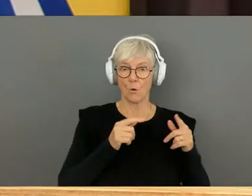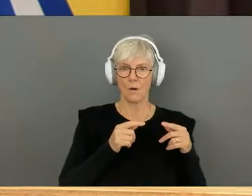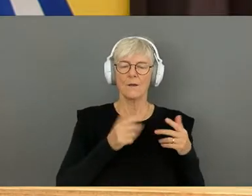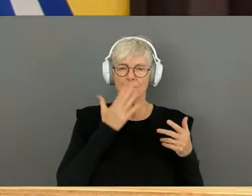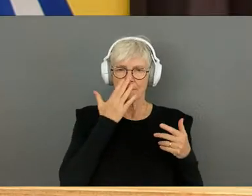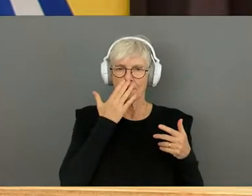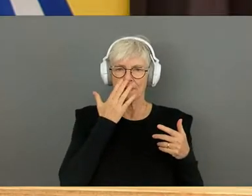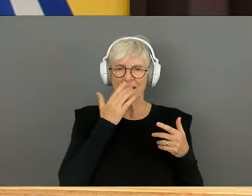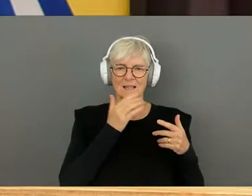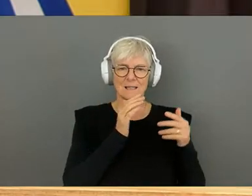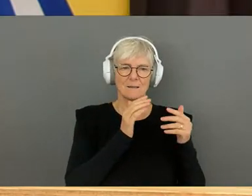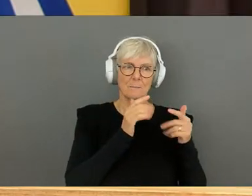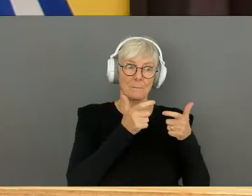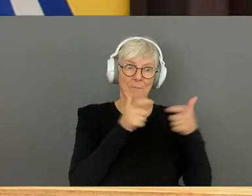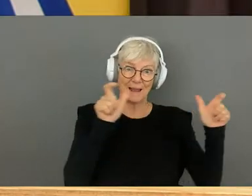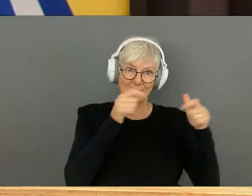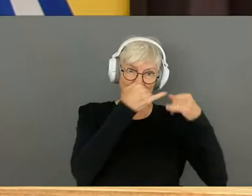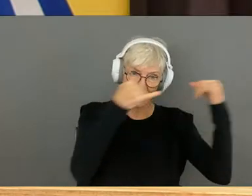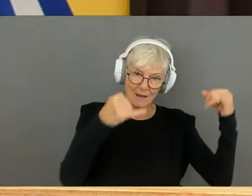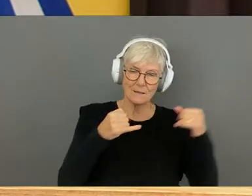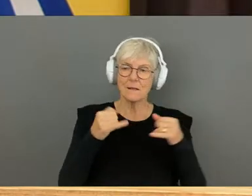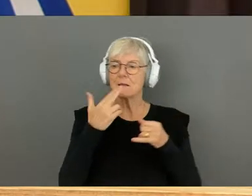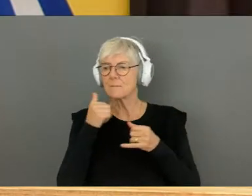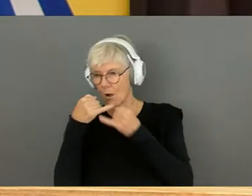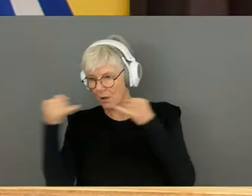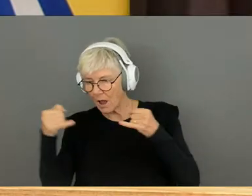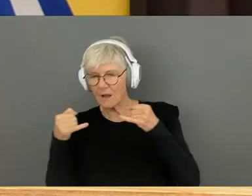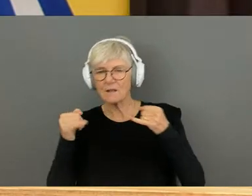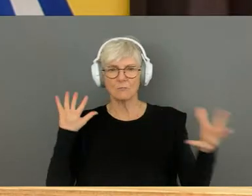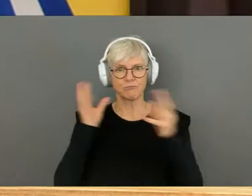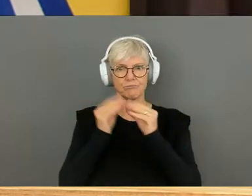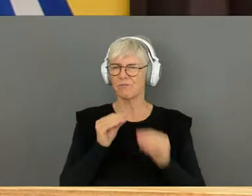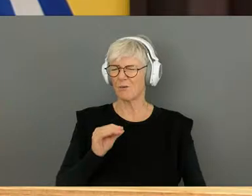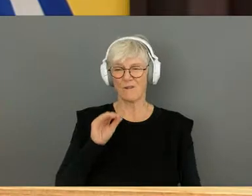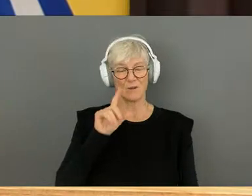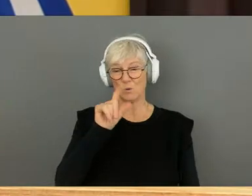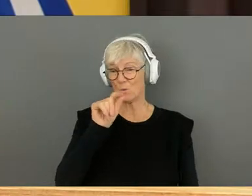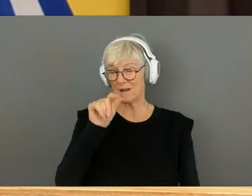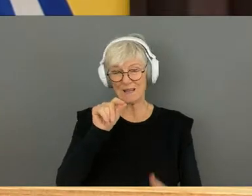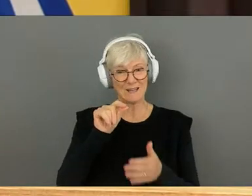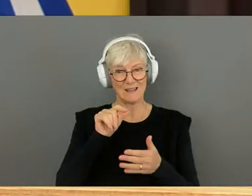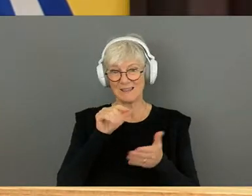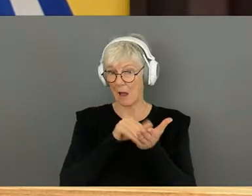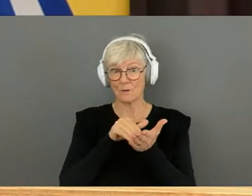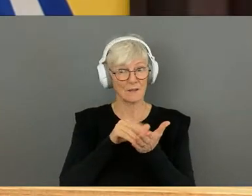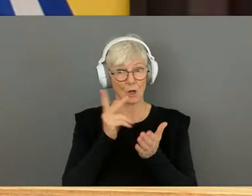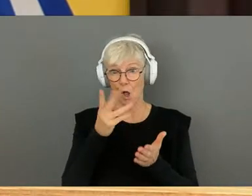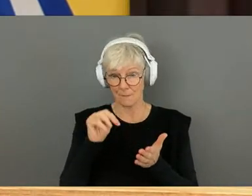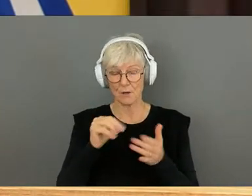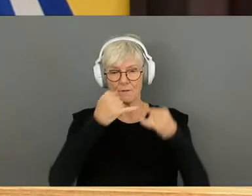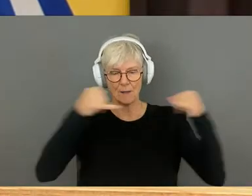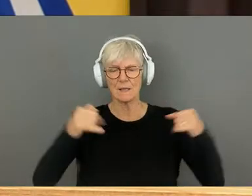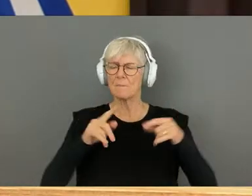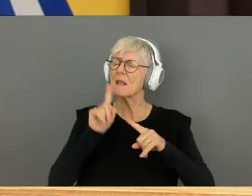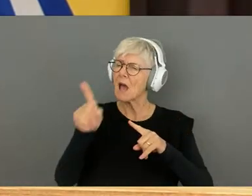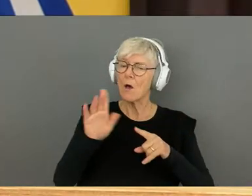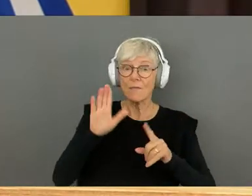in the past. The cost associated with burying underground wire is